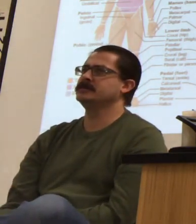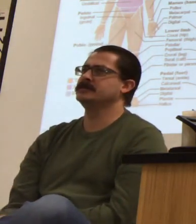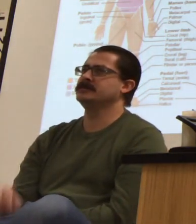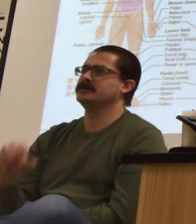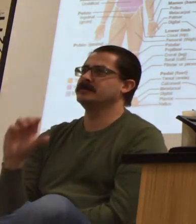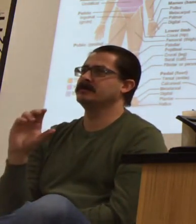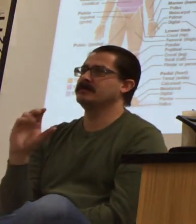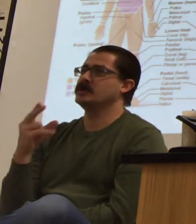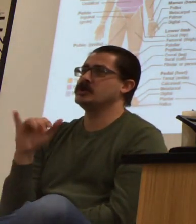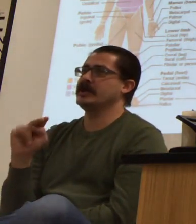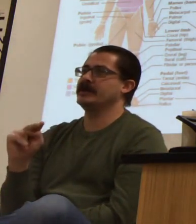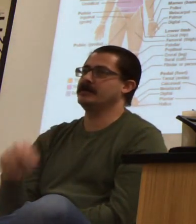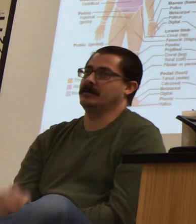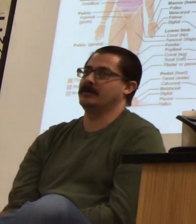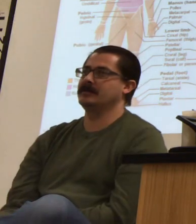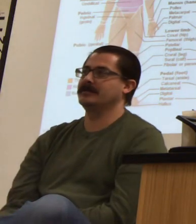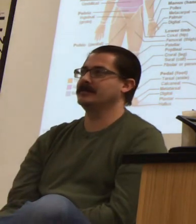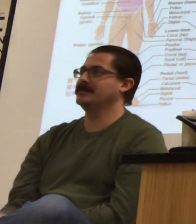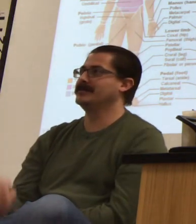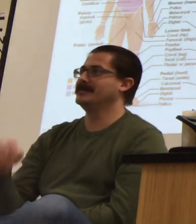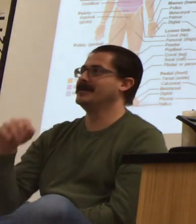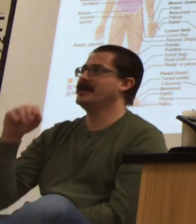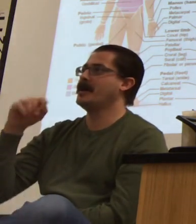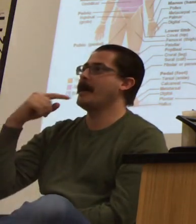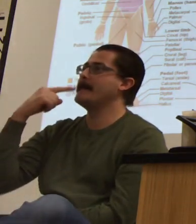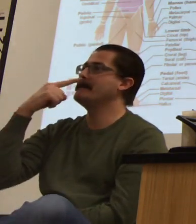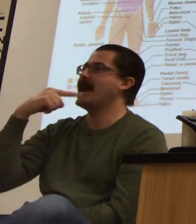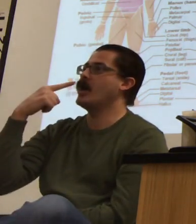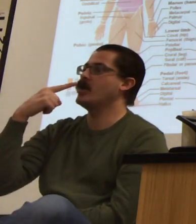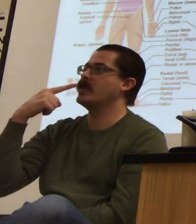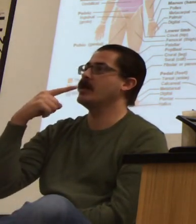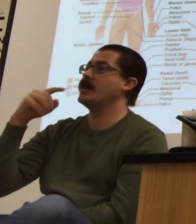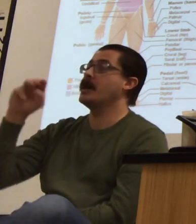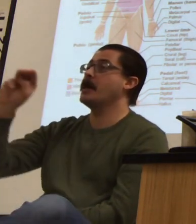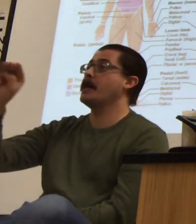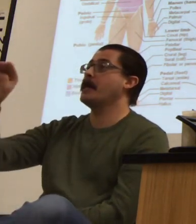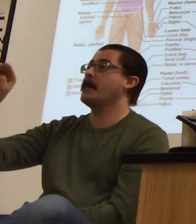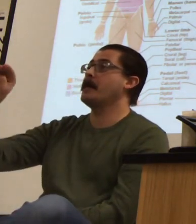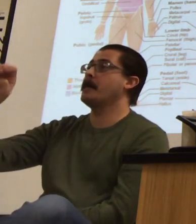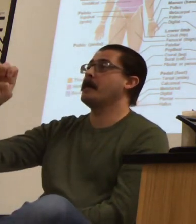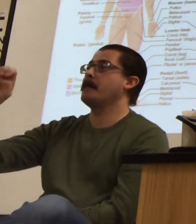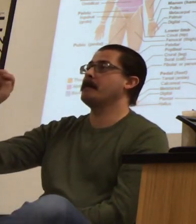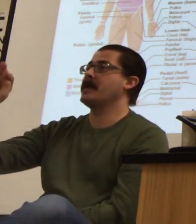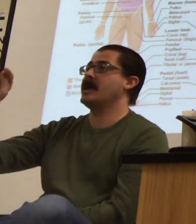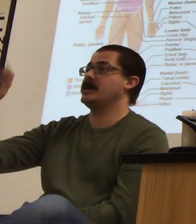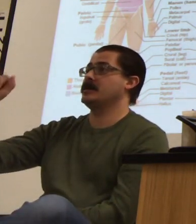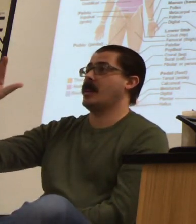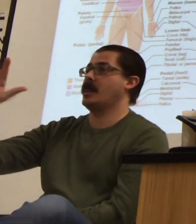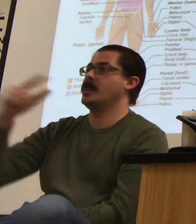oral mouth, mental is chin.